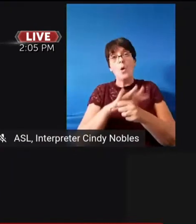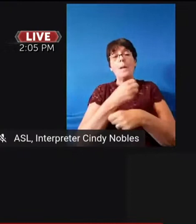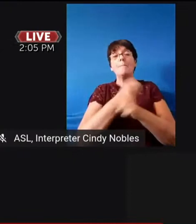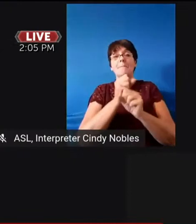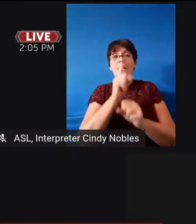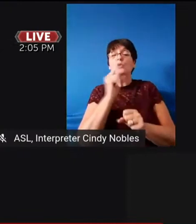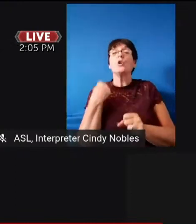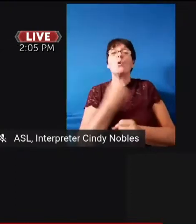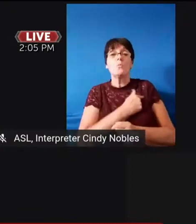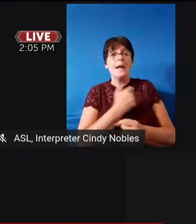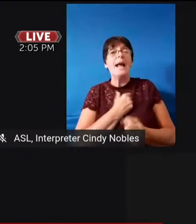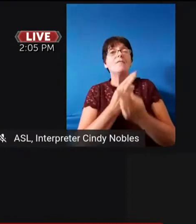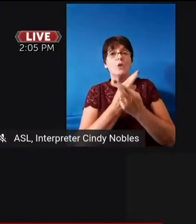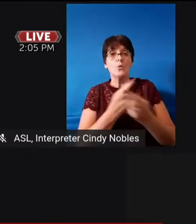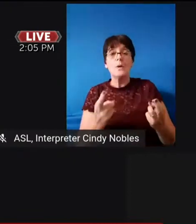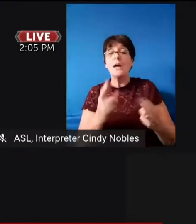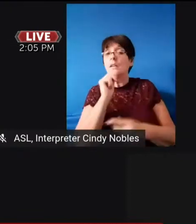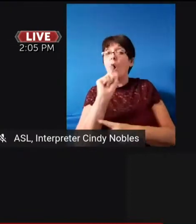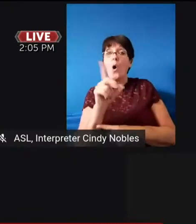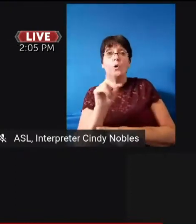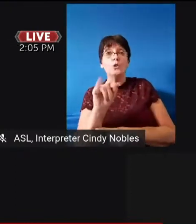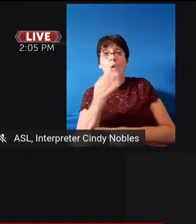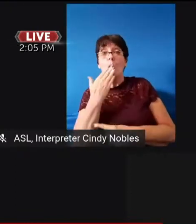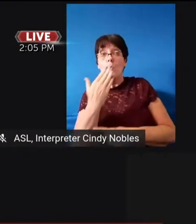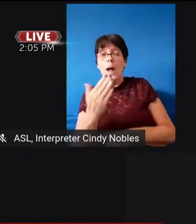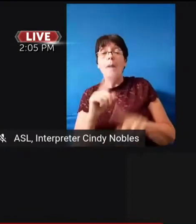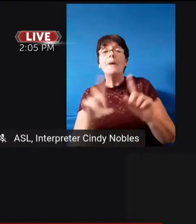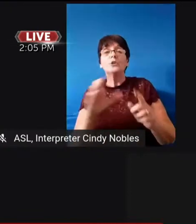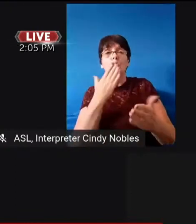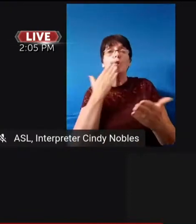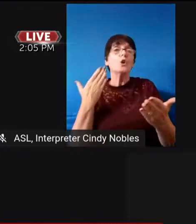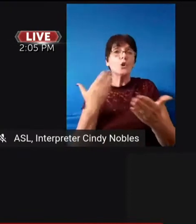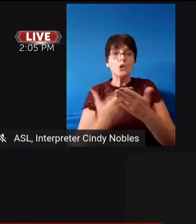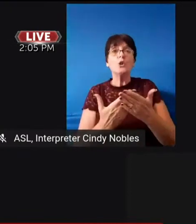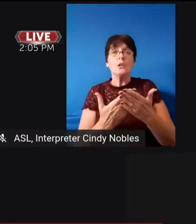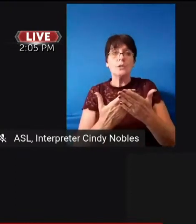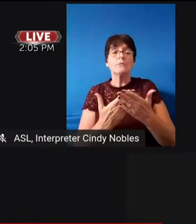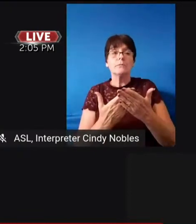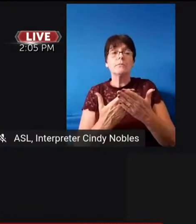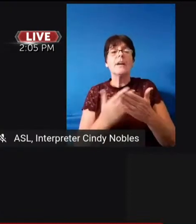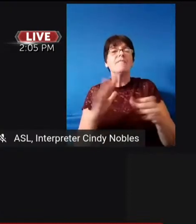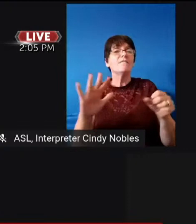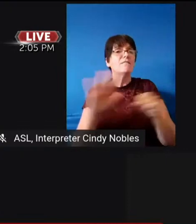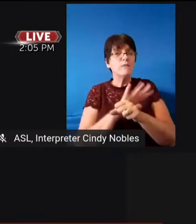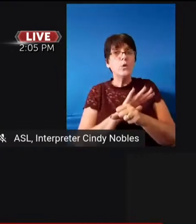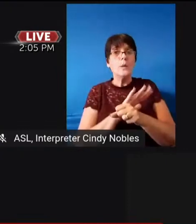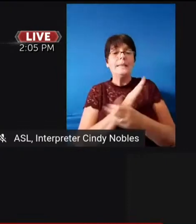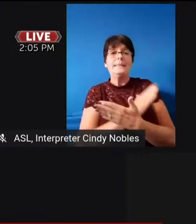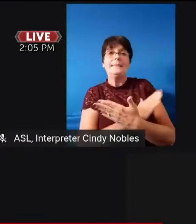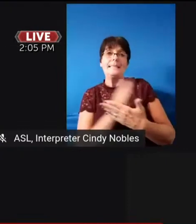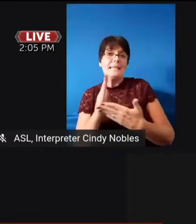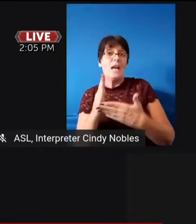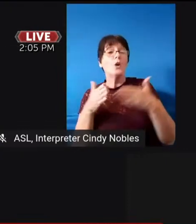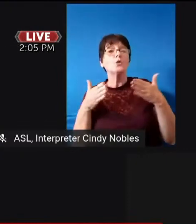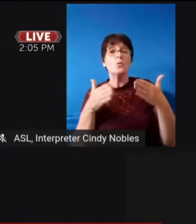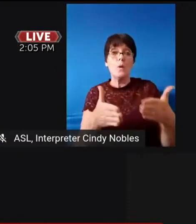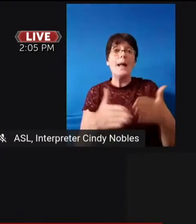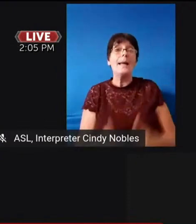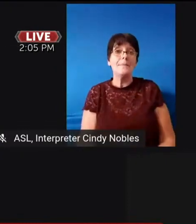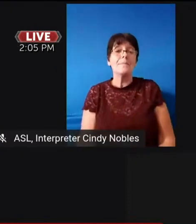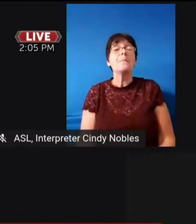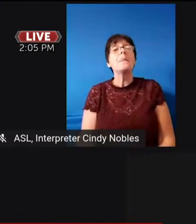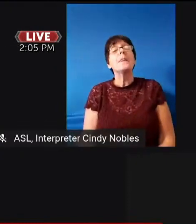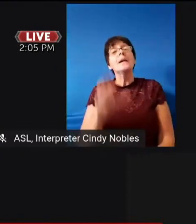the resources to not just do it well, but do it in a comprehensive and fully scaled way.